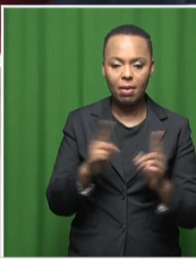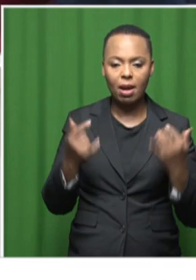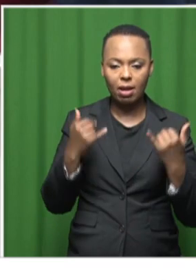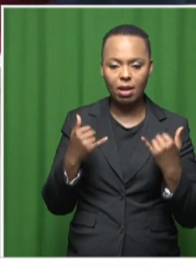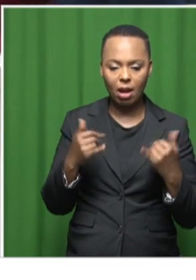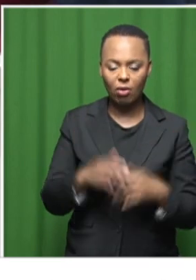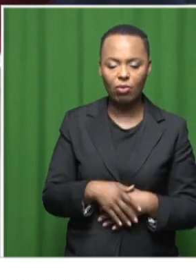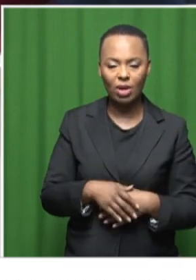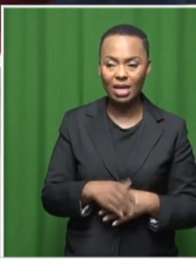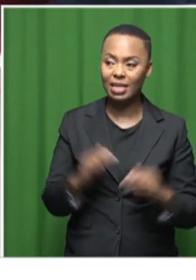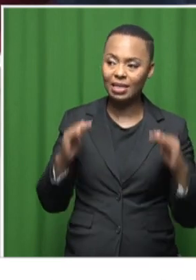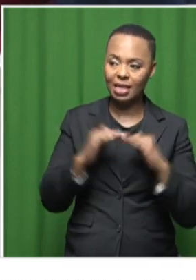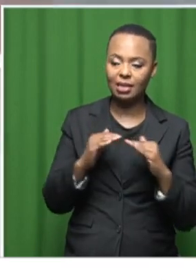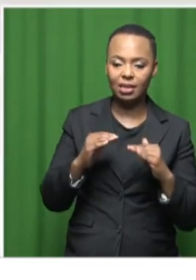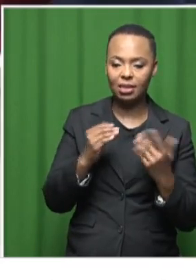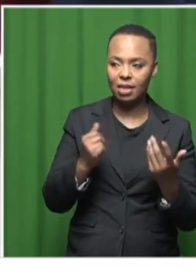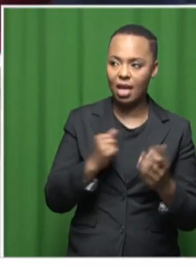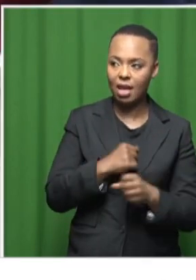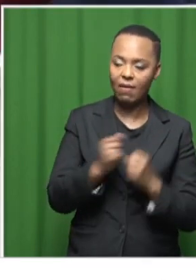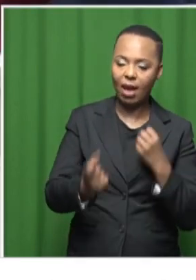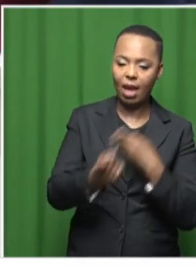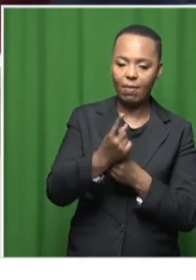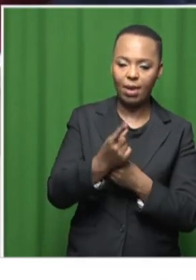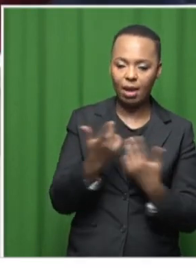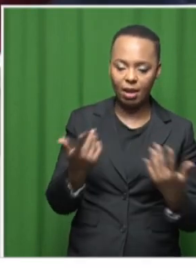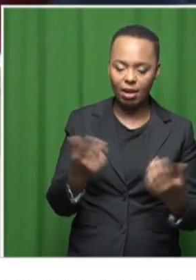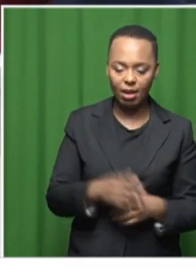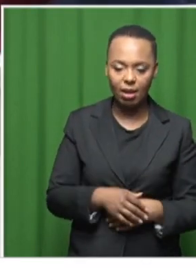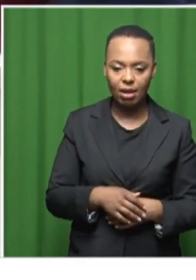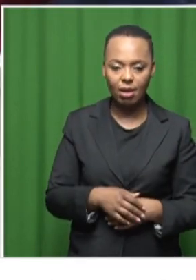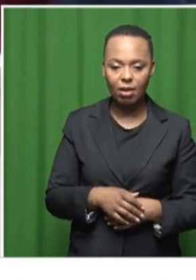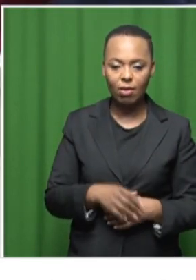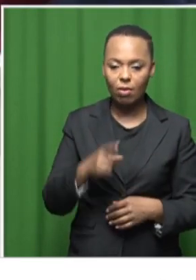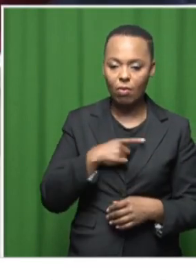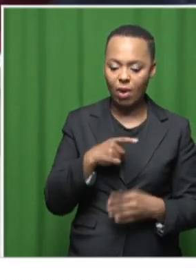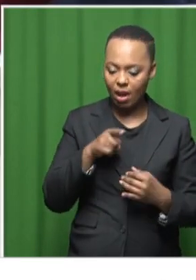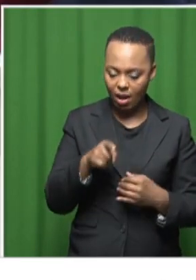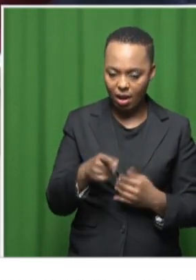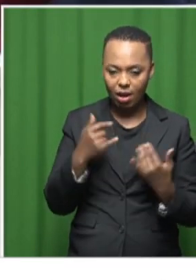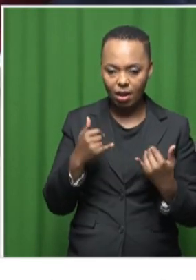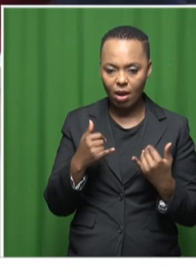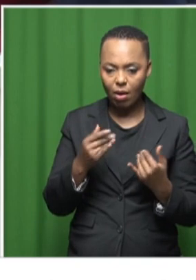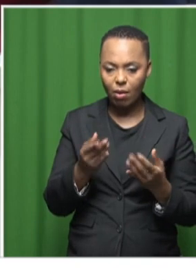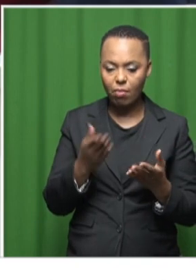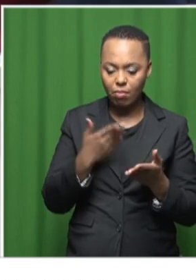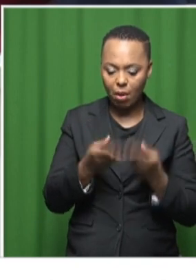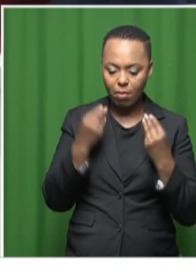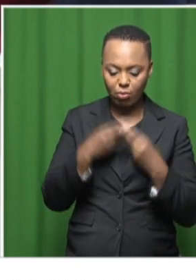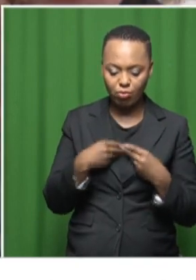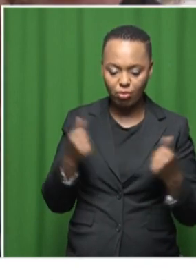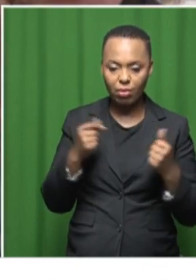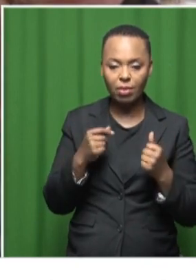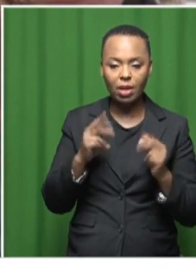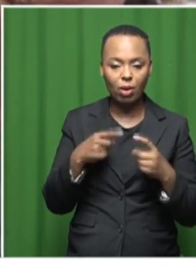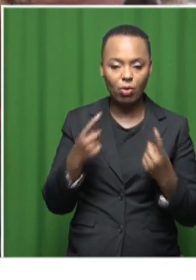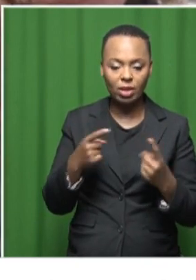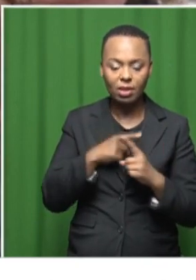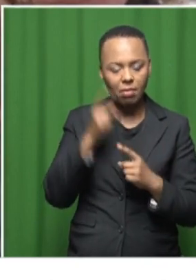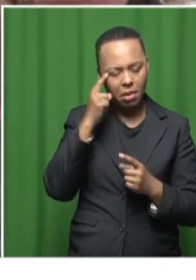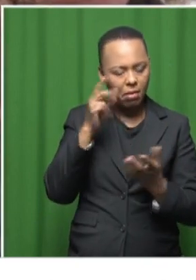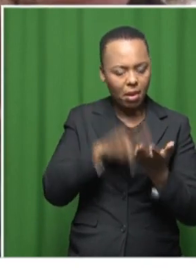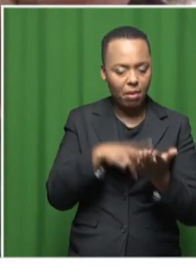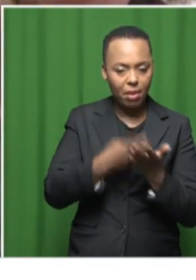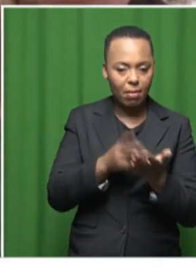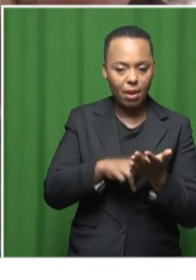that no justice will be done in her memory. He gets daily meals, a roof over his head, and a bed to sleep in now.